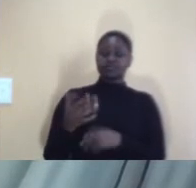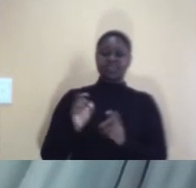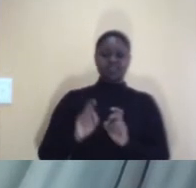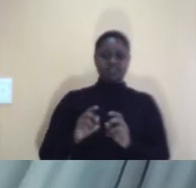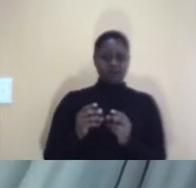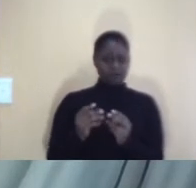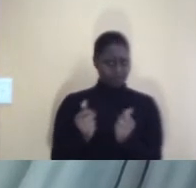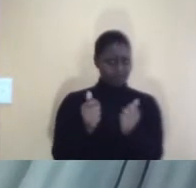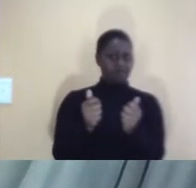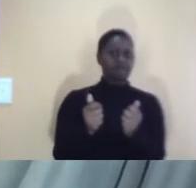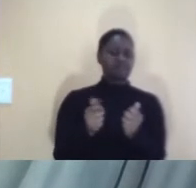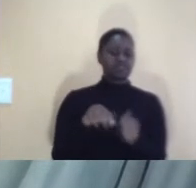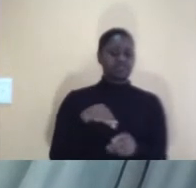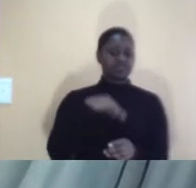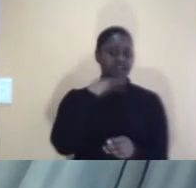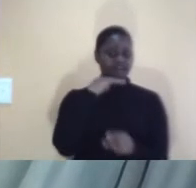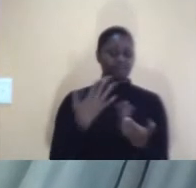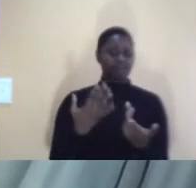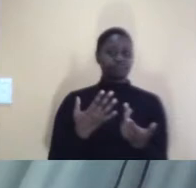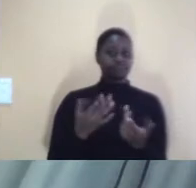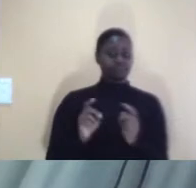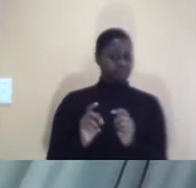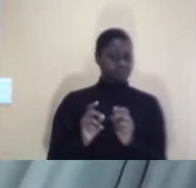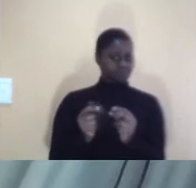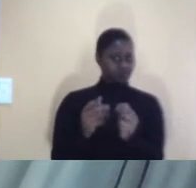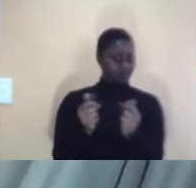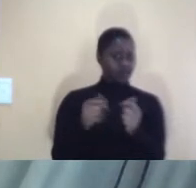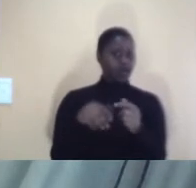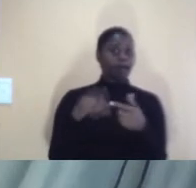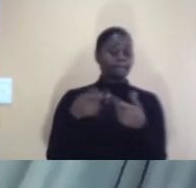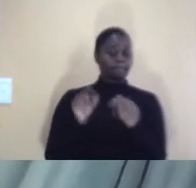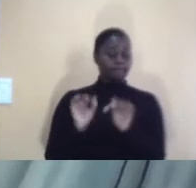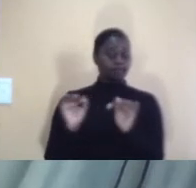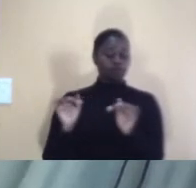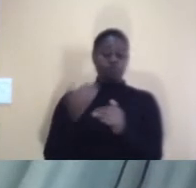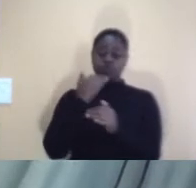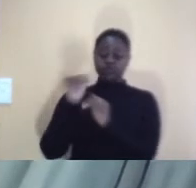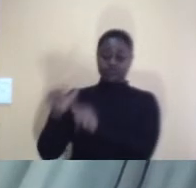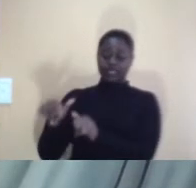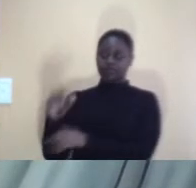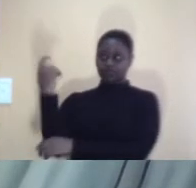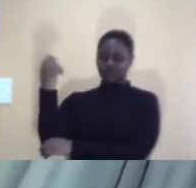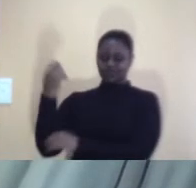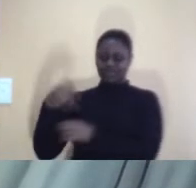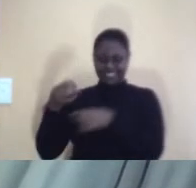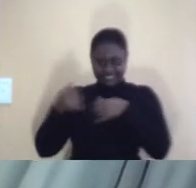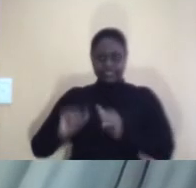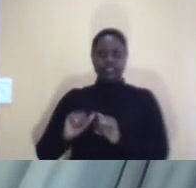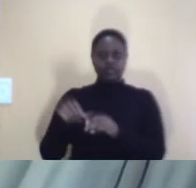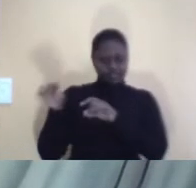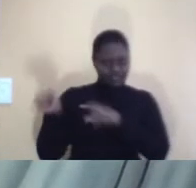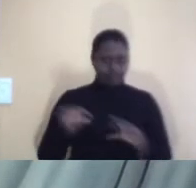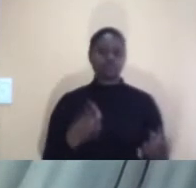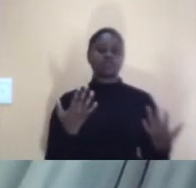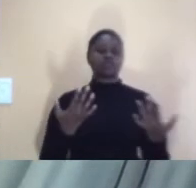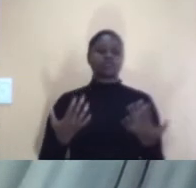fast enough pace. And people who live in these areas are still